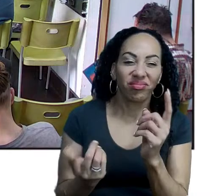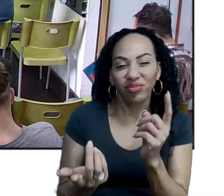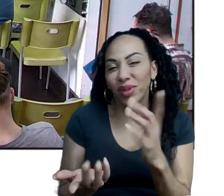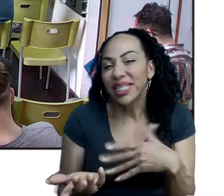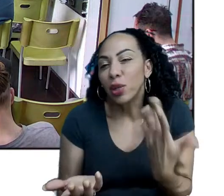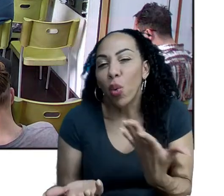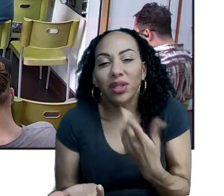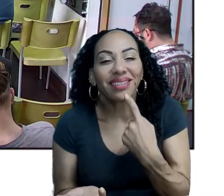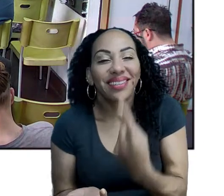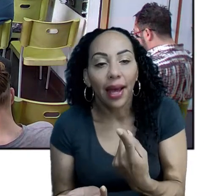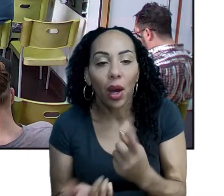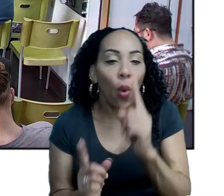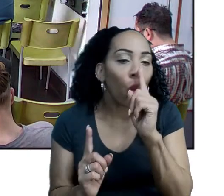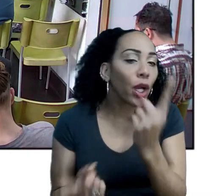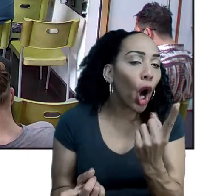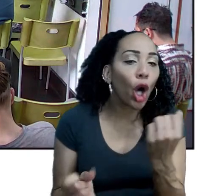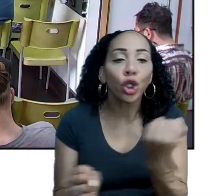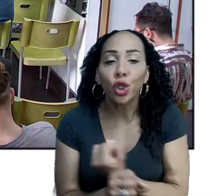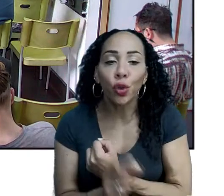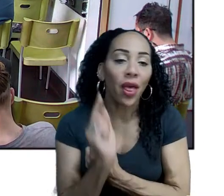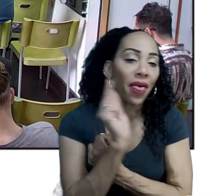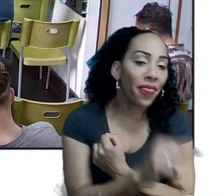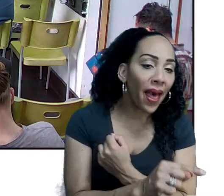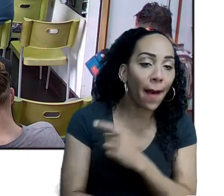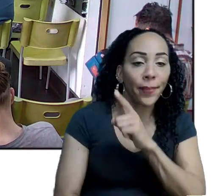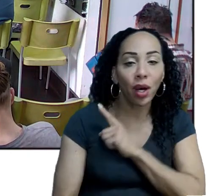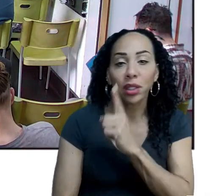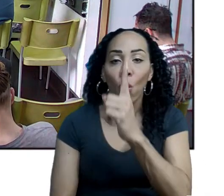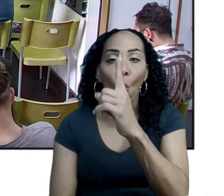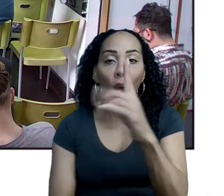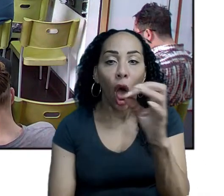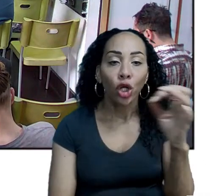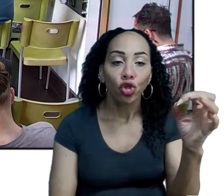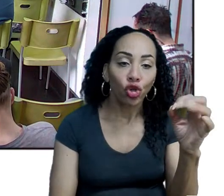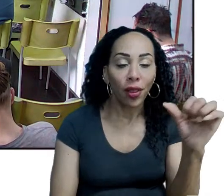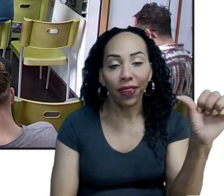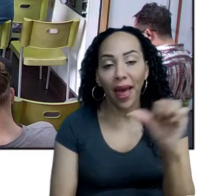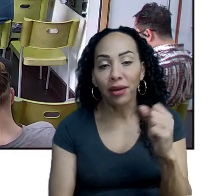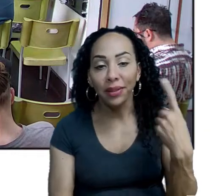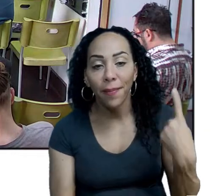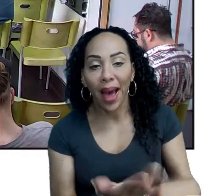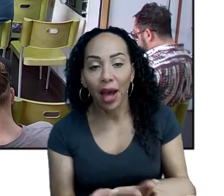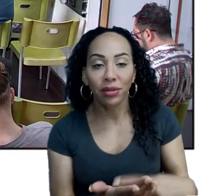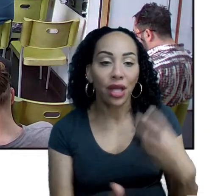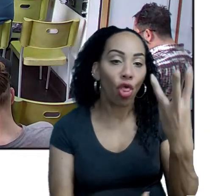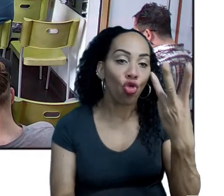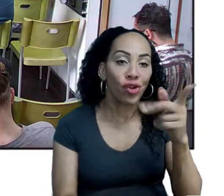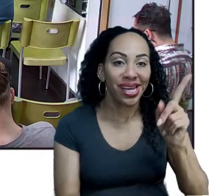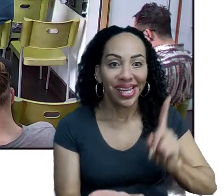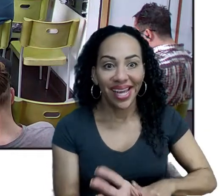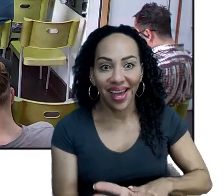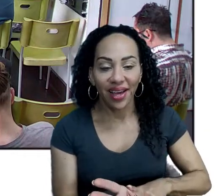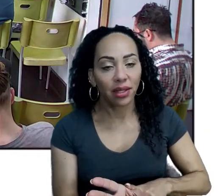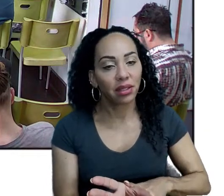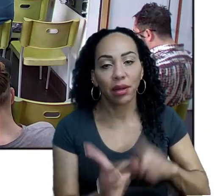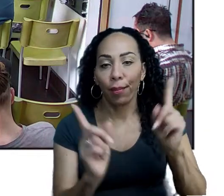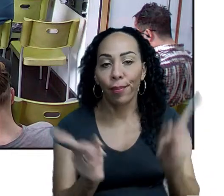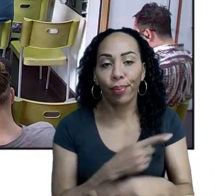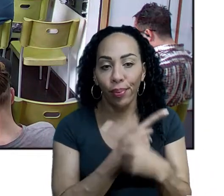take £100,000 and 3 years, you know, for these reasons, you know, so can we explore a different way of doing